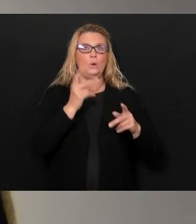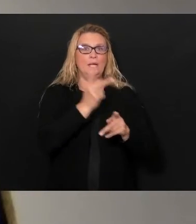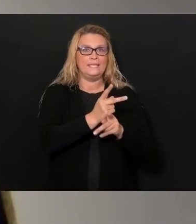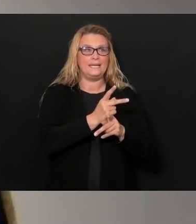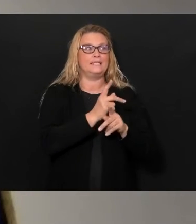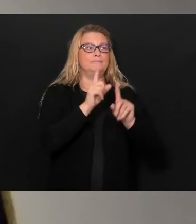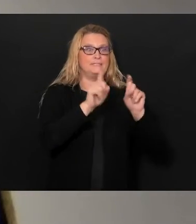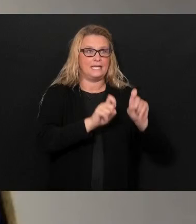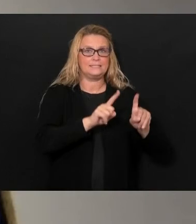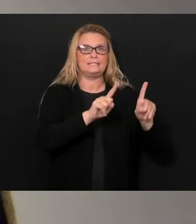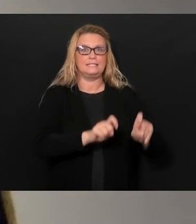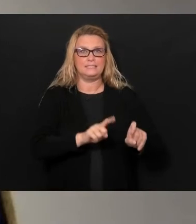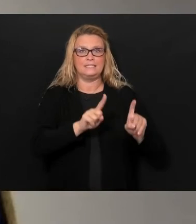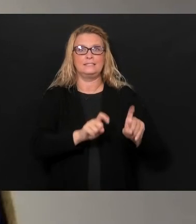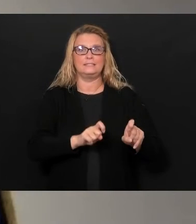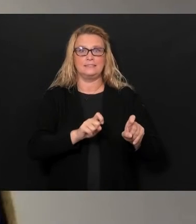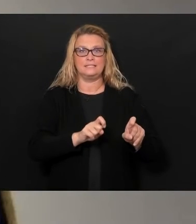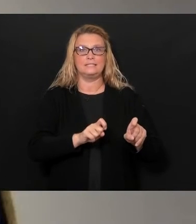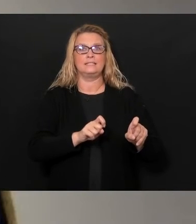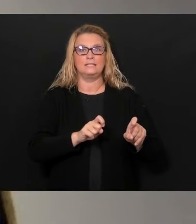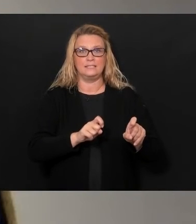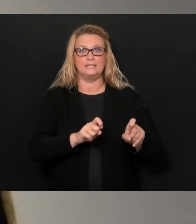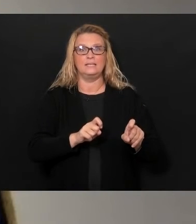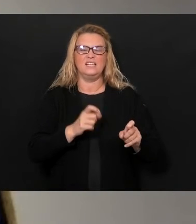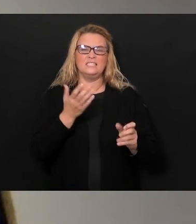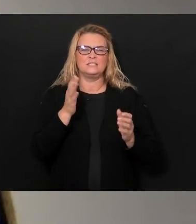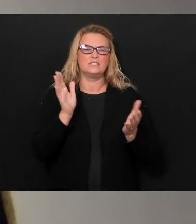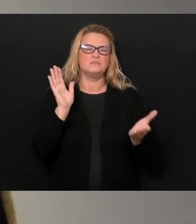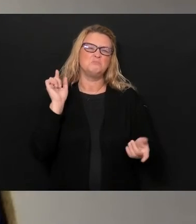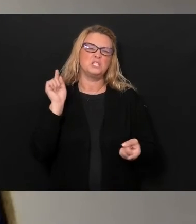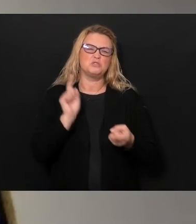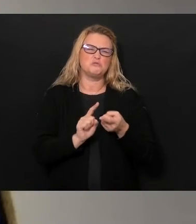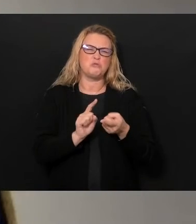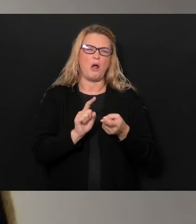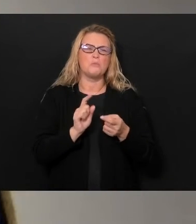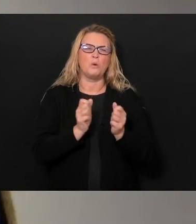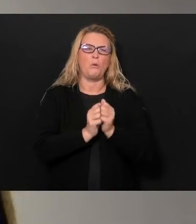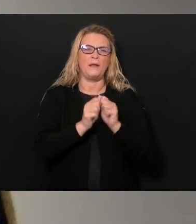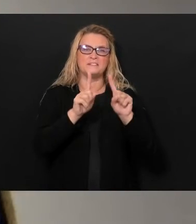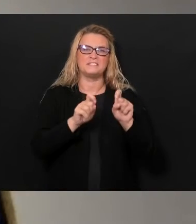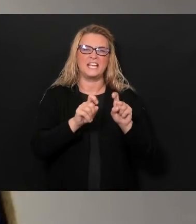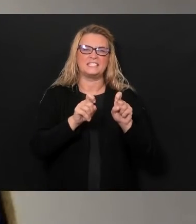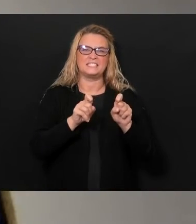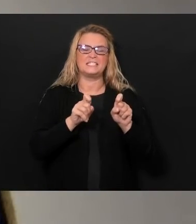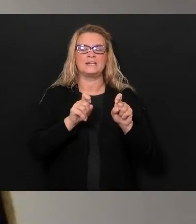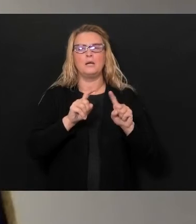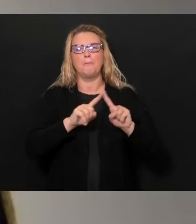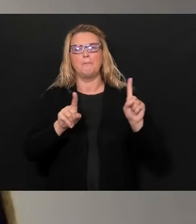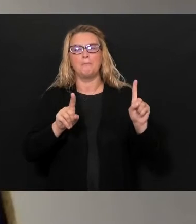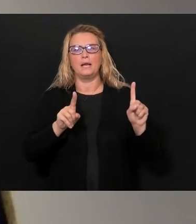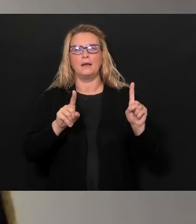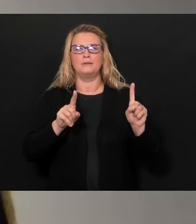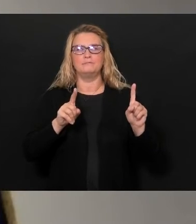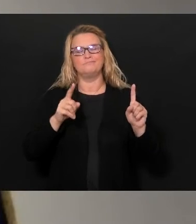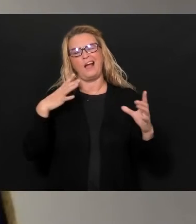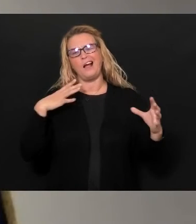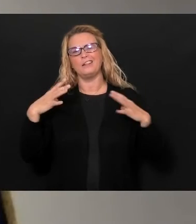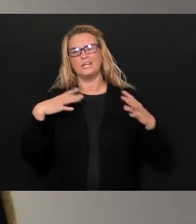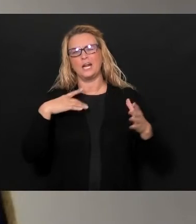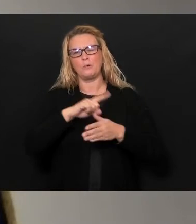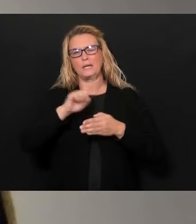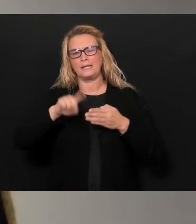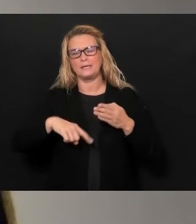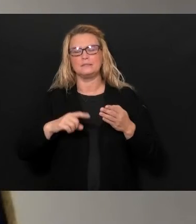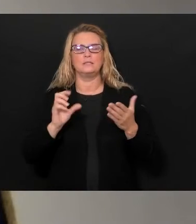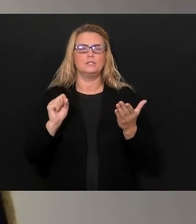going. It was a little drop in testing, but we continued that effort throughout the holiday weekend. As